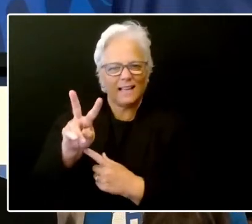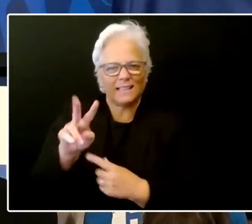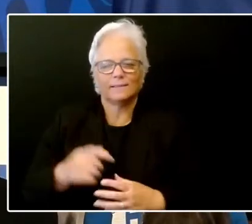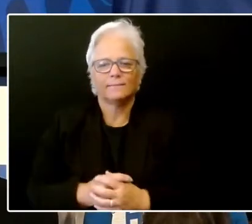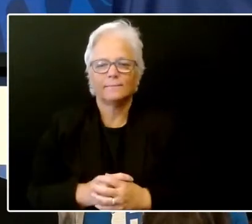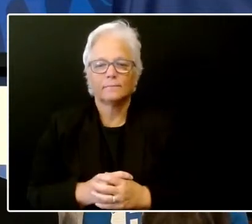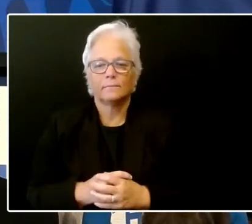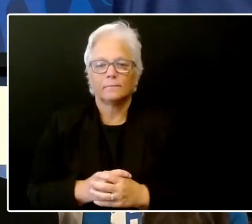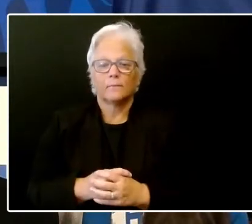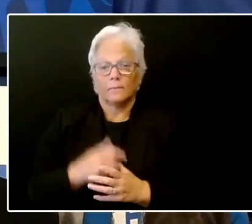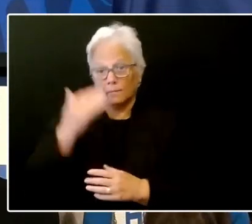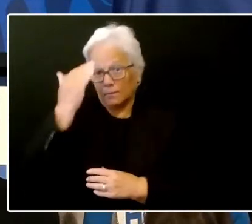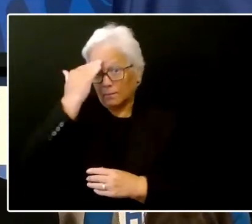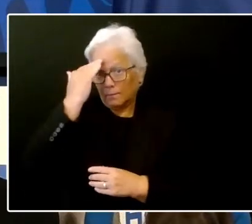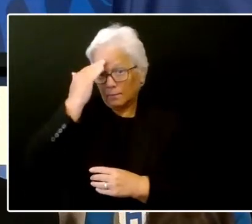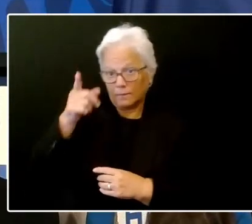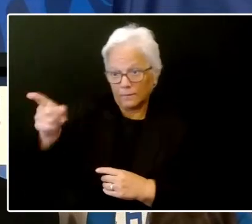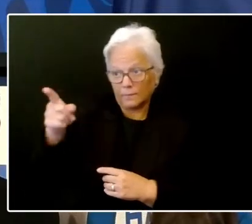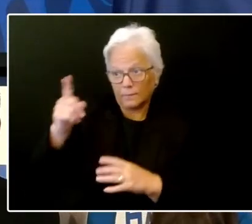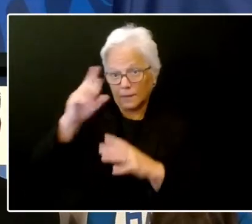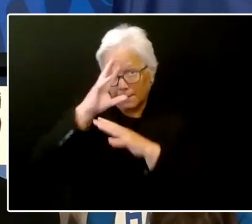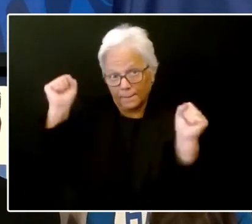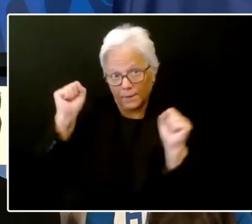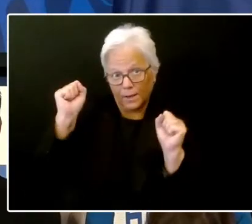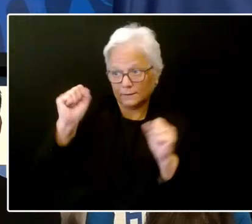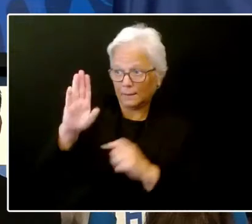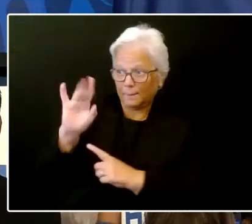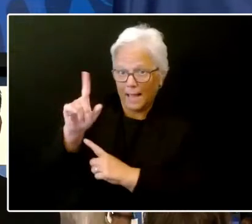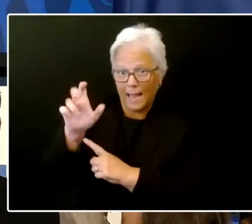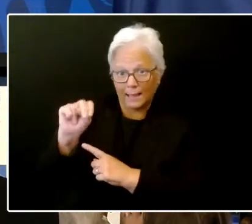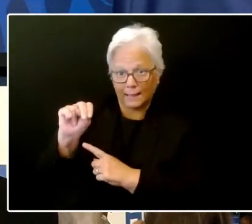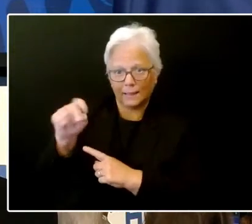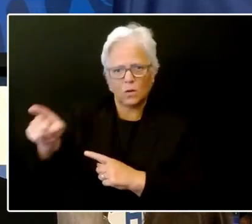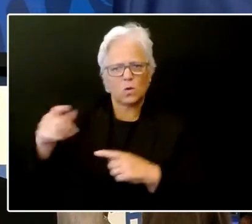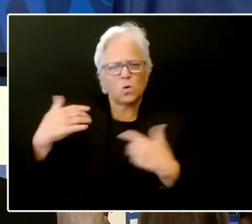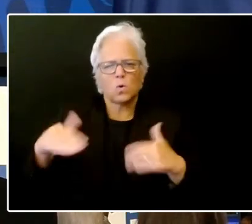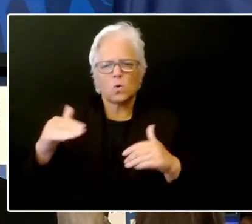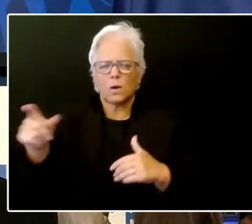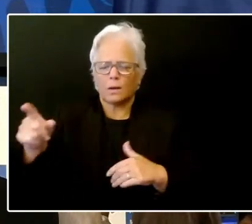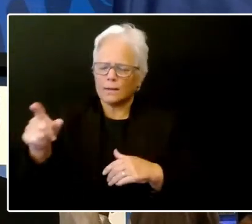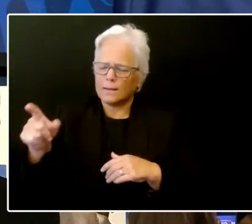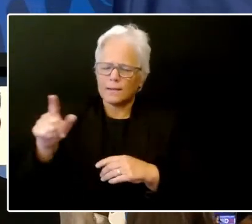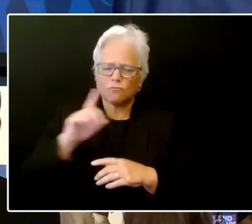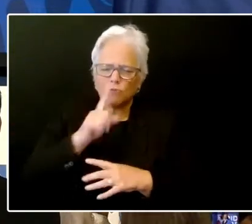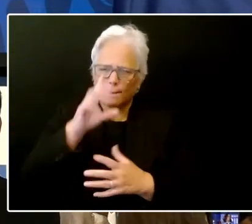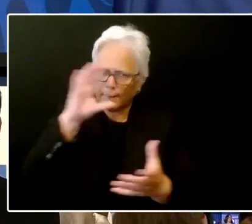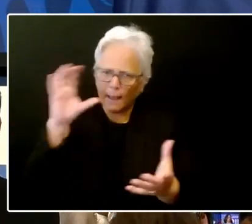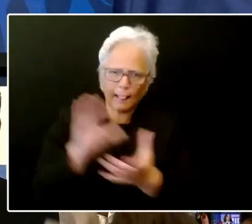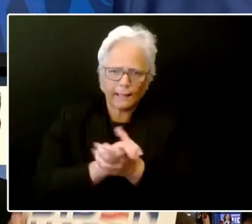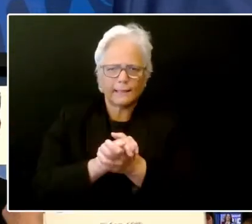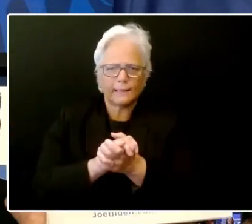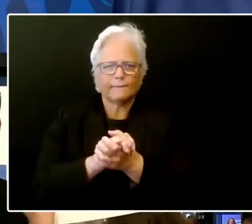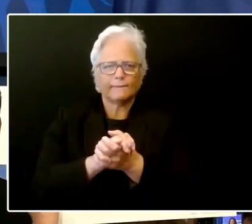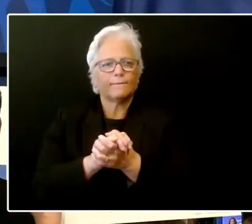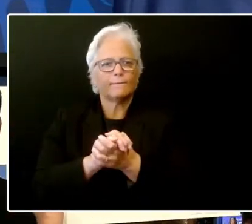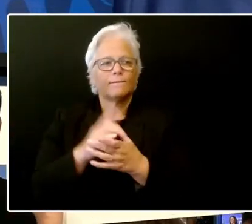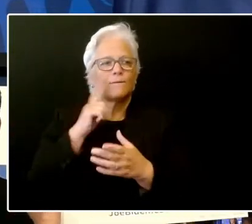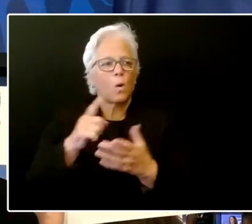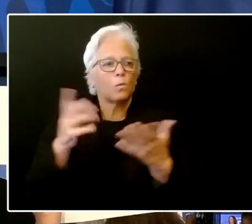you, the American people, not the special interest, not billionaires or big corporations,